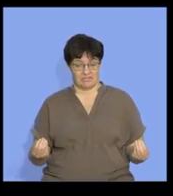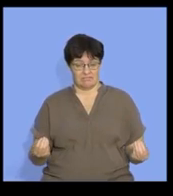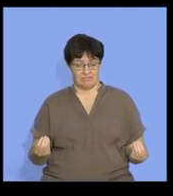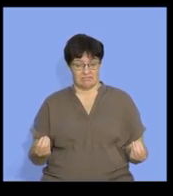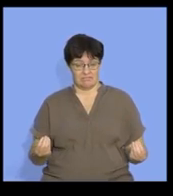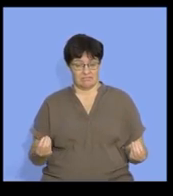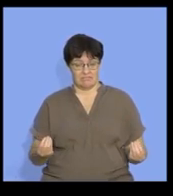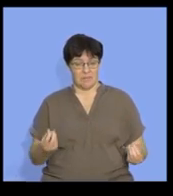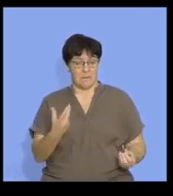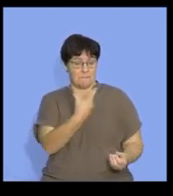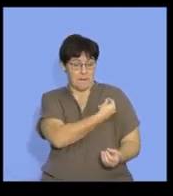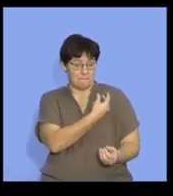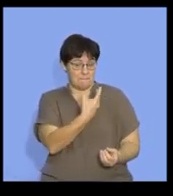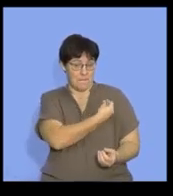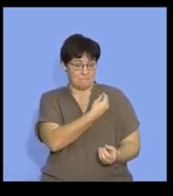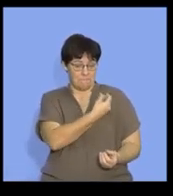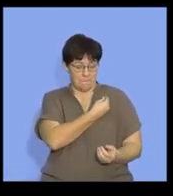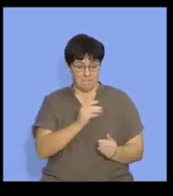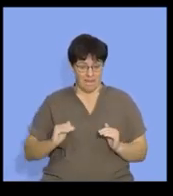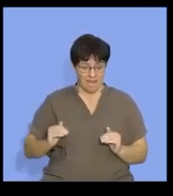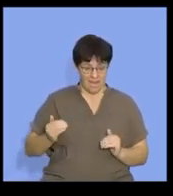that were vaccinated,